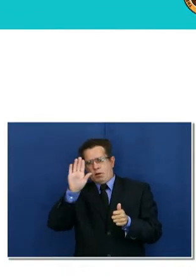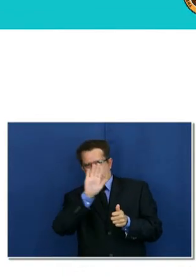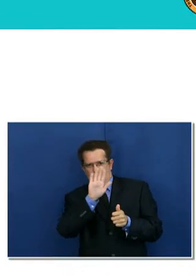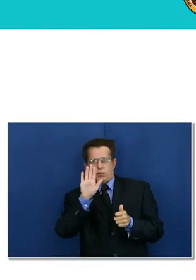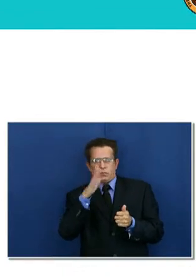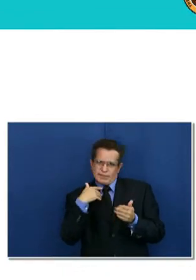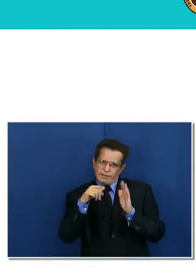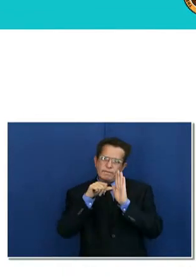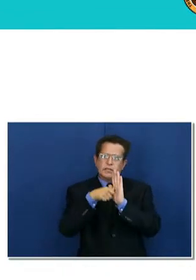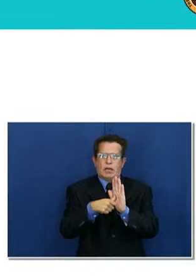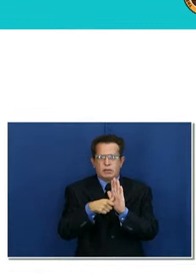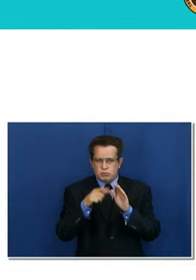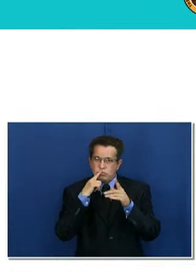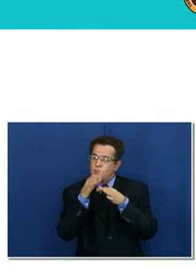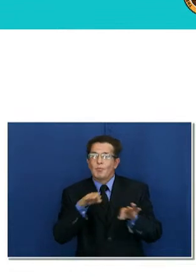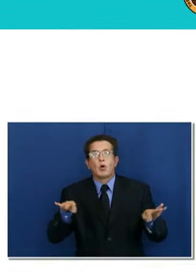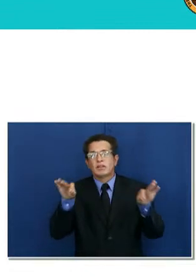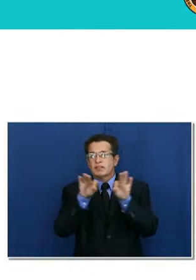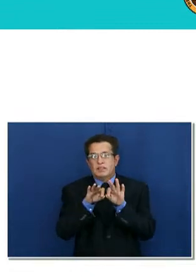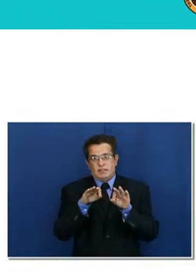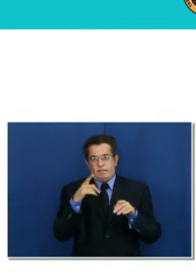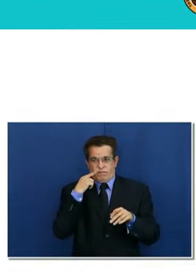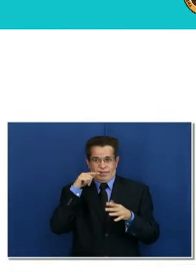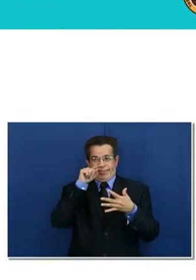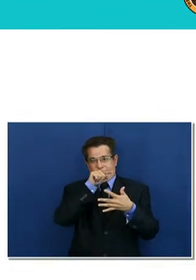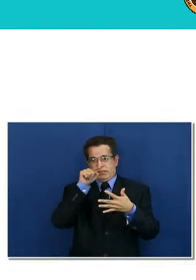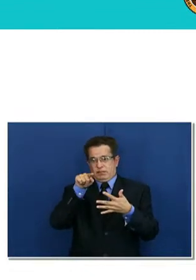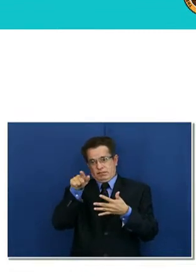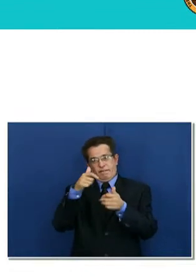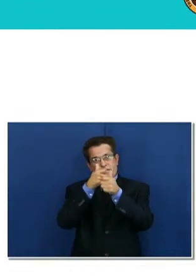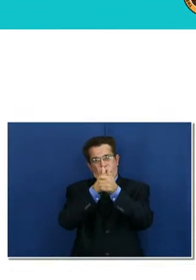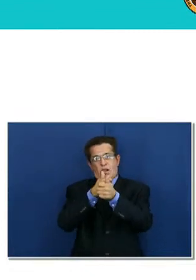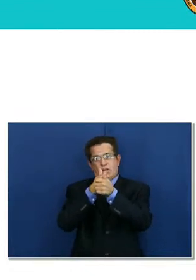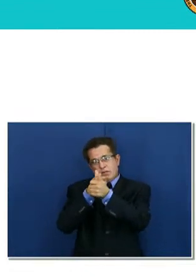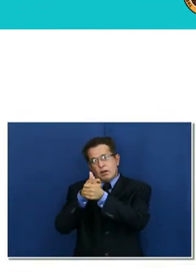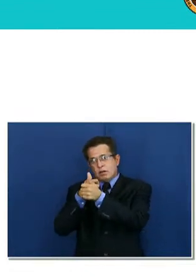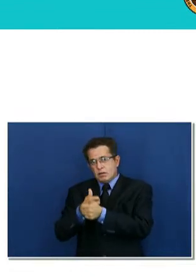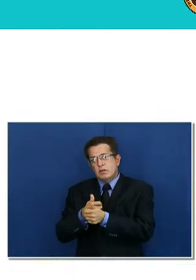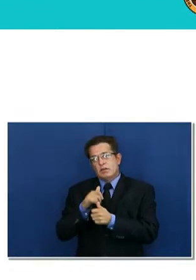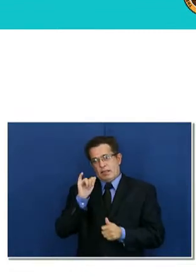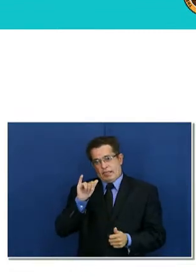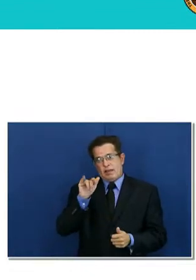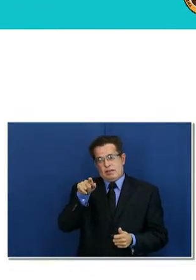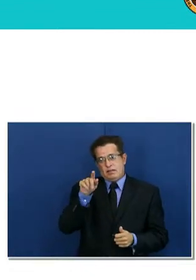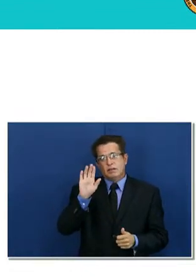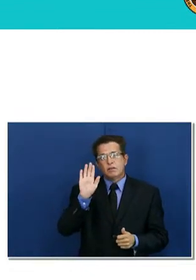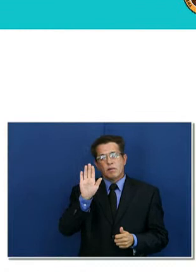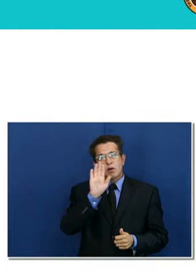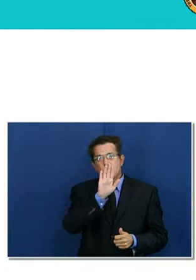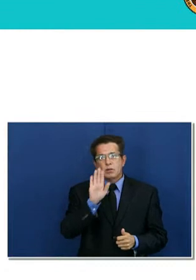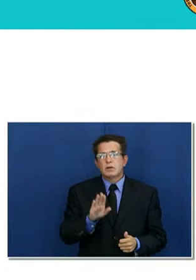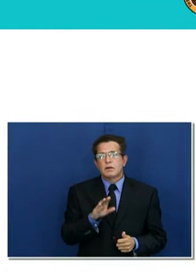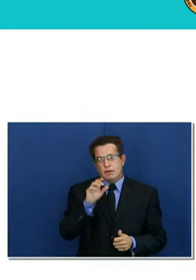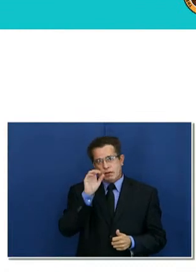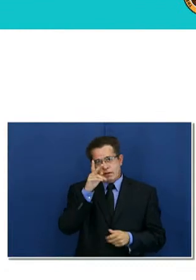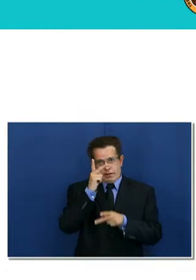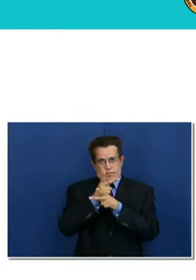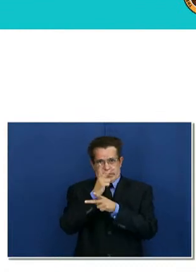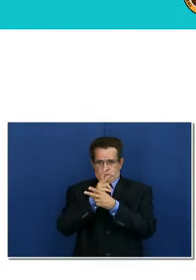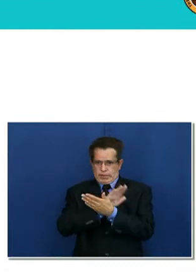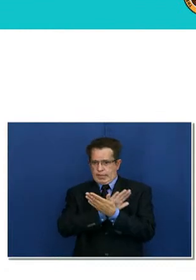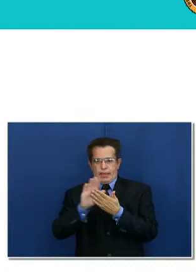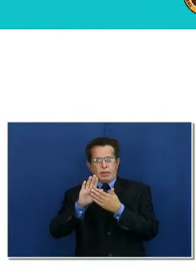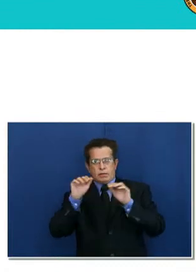continue to emphasize the importance of these preventive measures. If practicing good